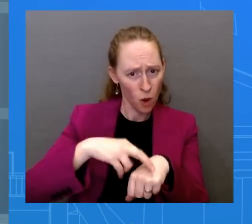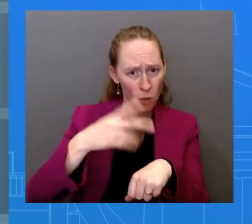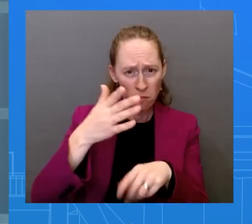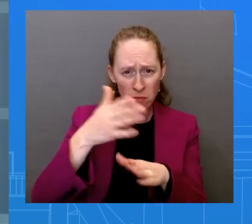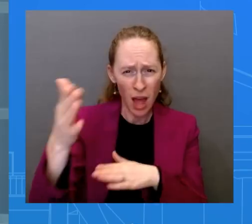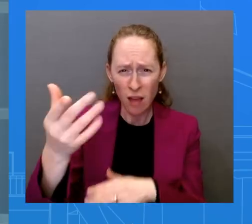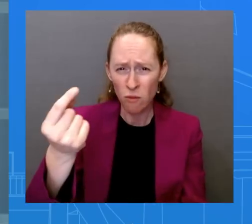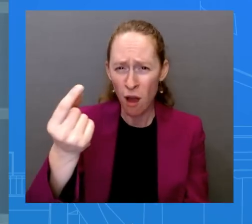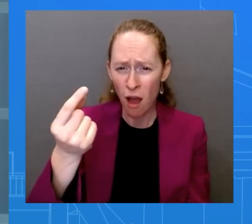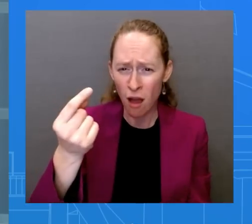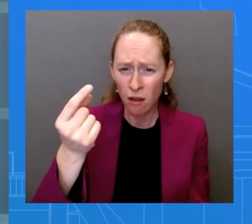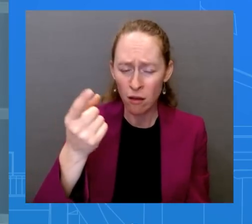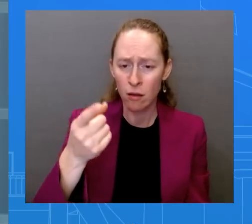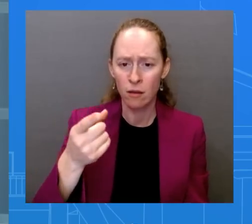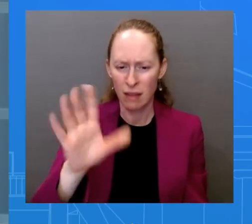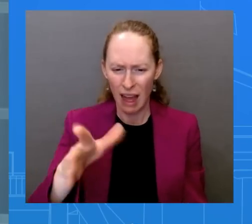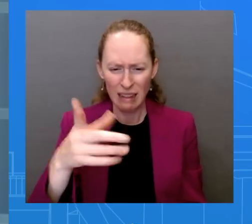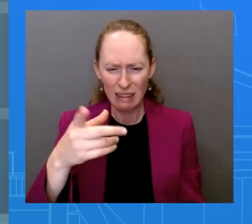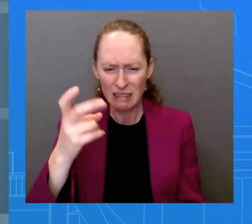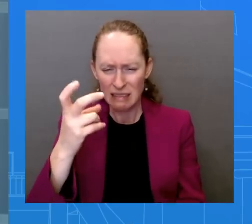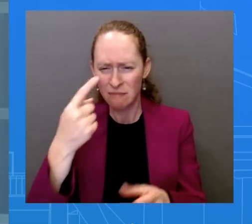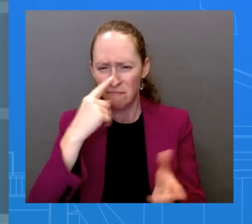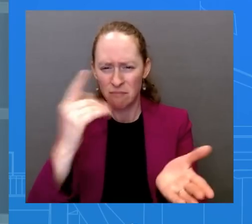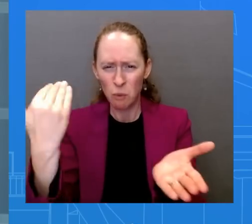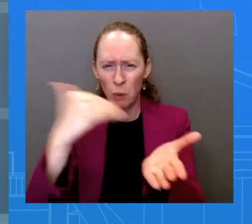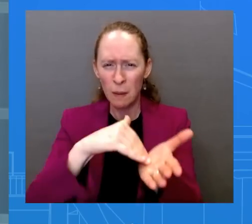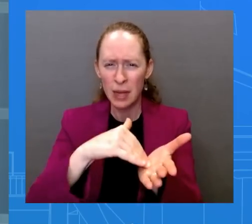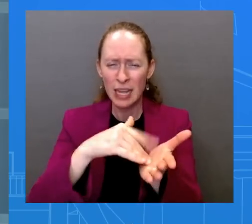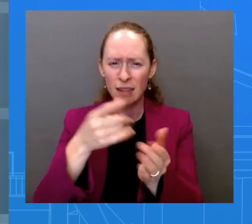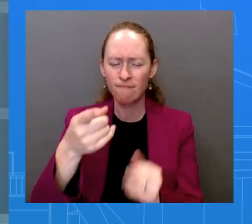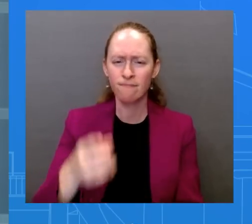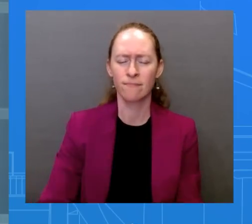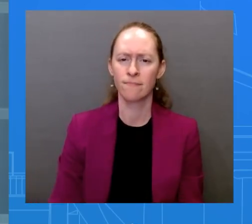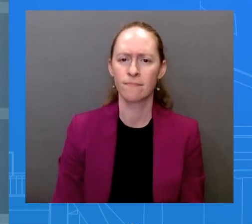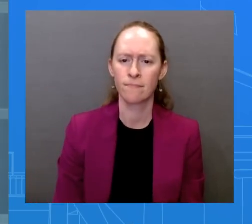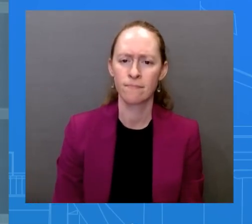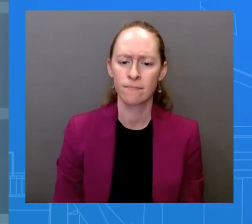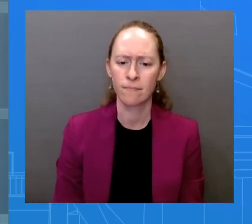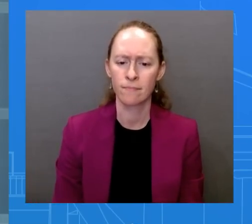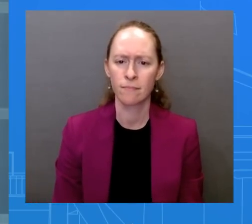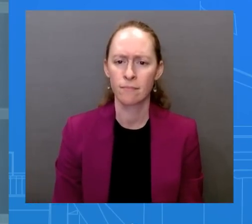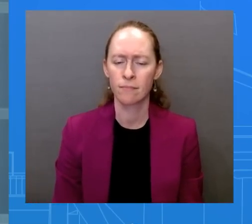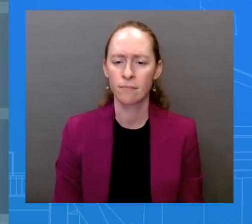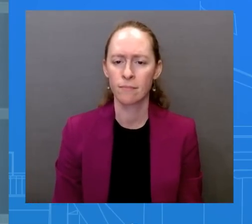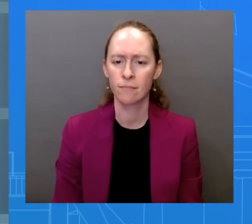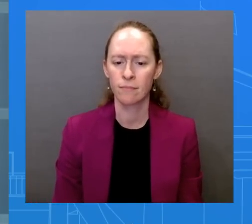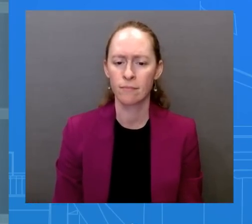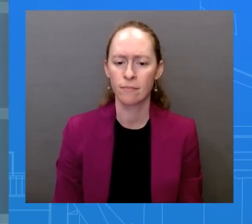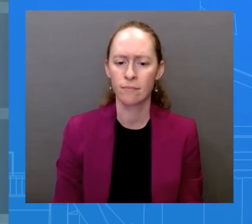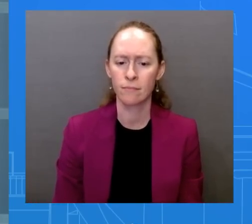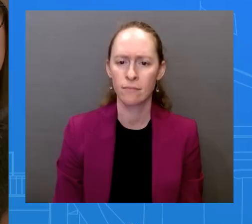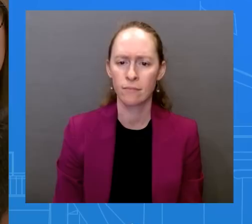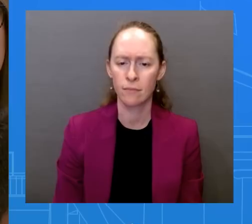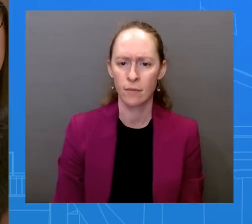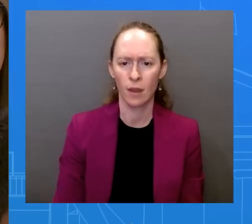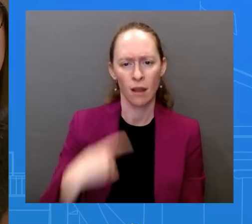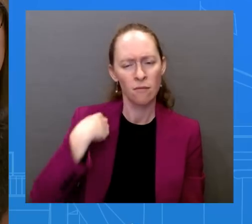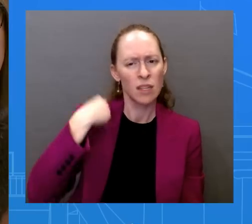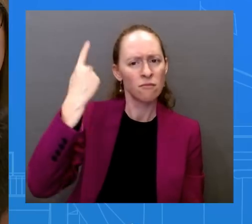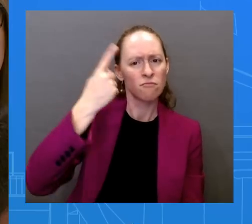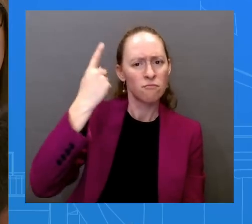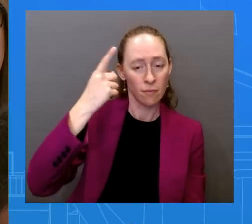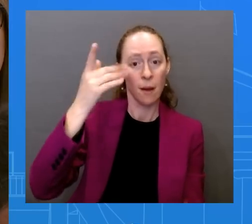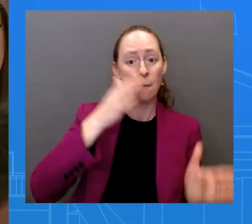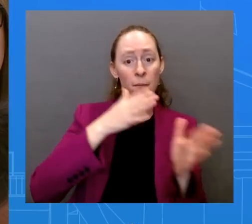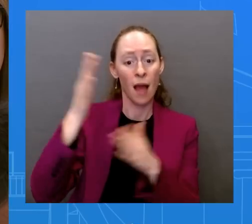hearing you. I know you asked last week about the president possible travel plans. You didn't have anything to say last week. Do we have an update on whether